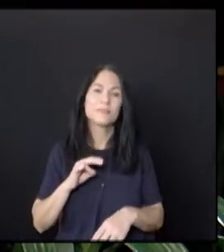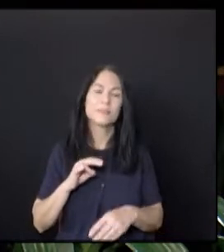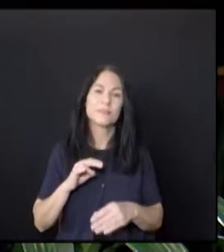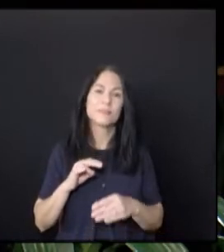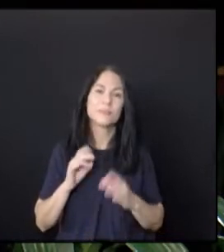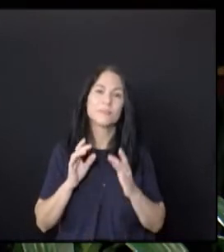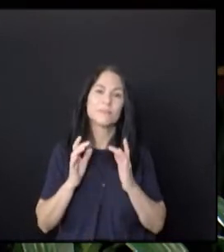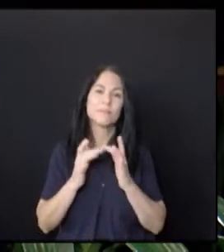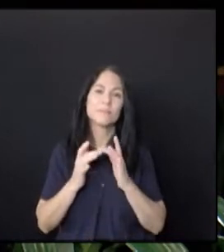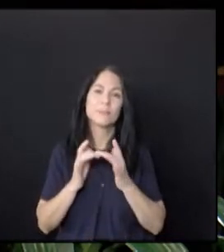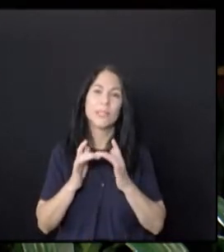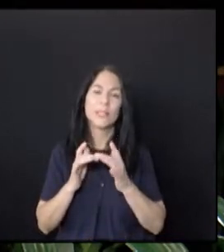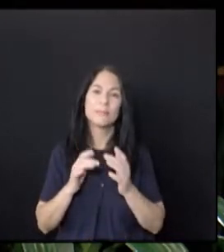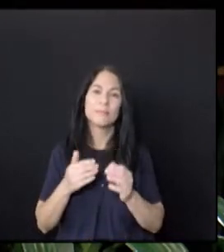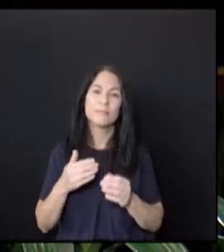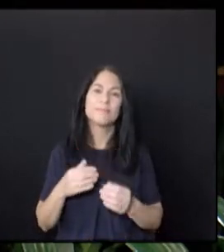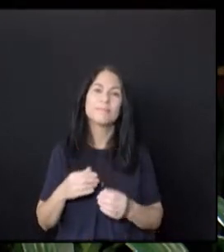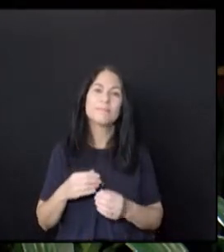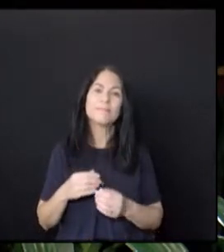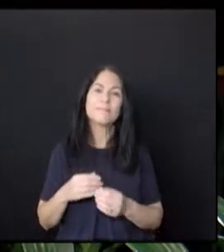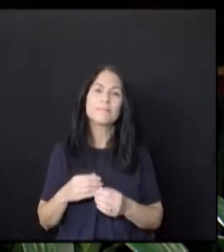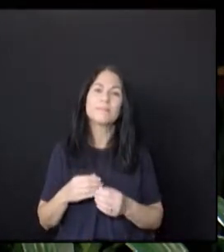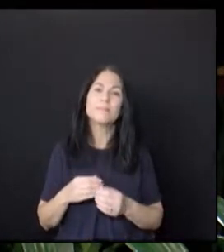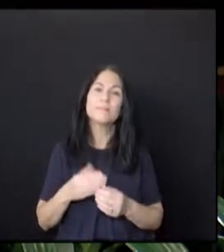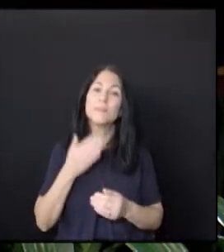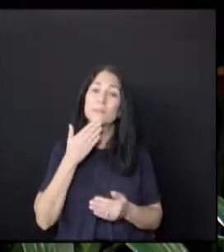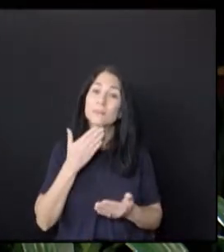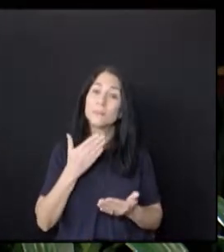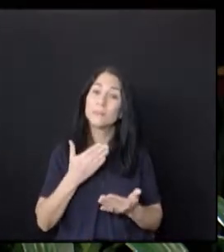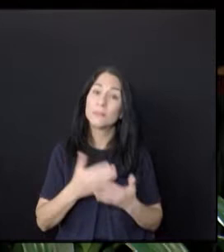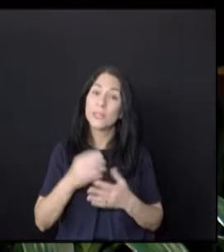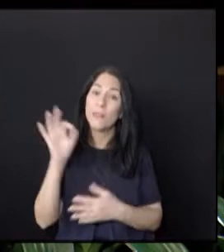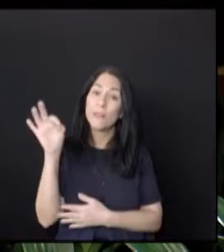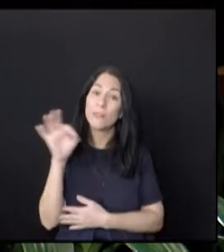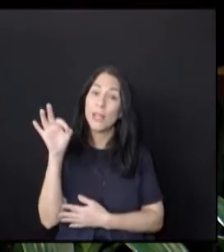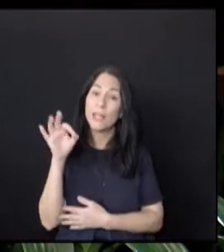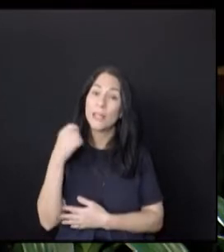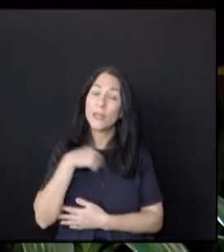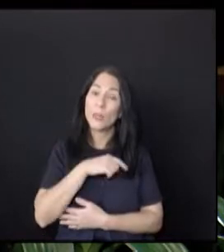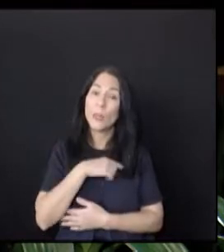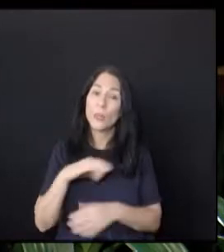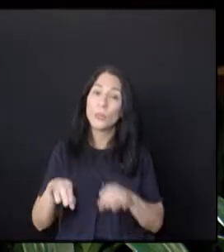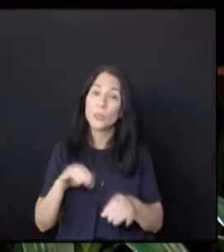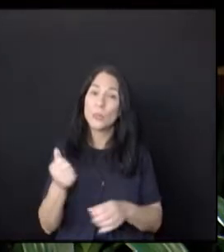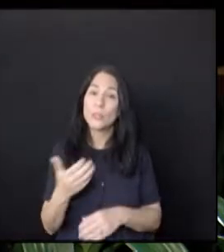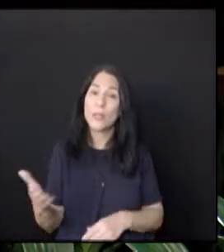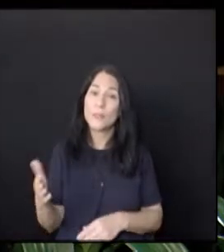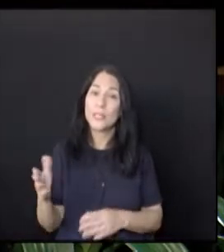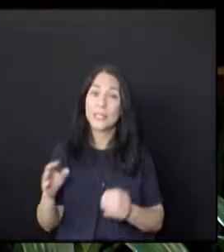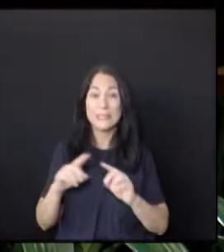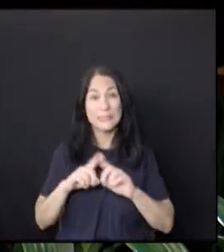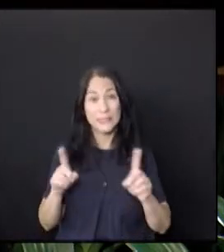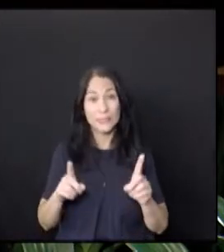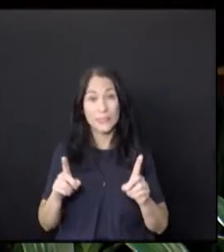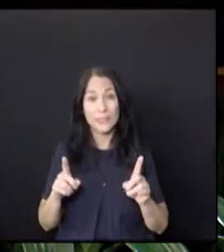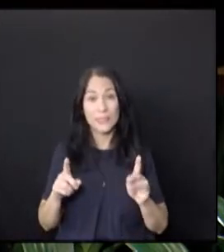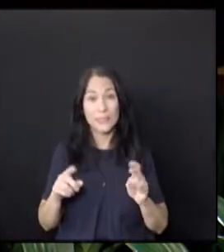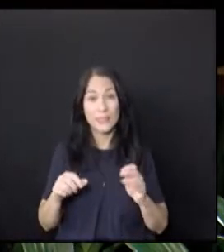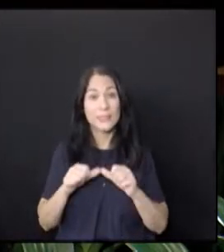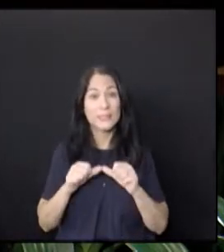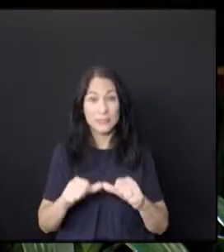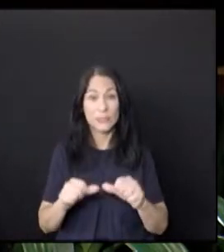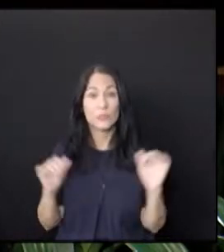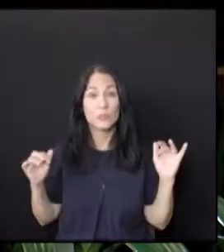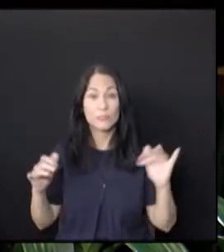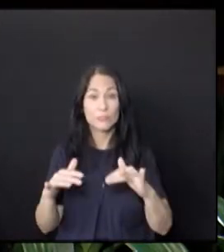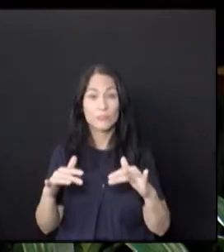Christ Church. Good Friday, we'll do something a little bit different, but yet we will still gather and we will have our Good